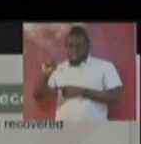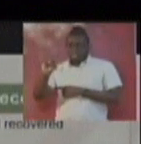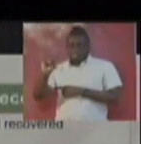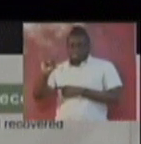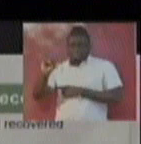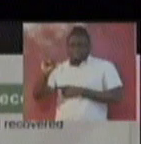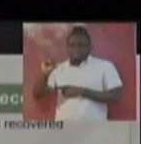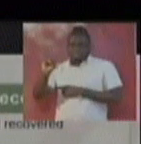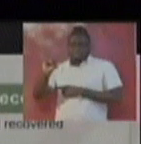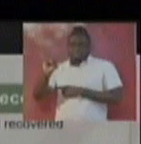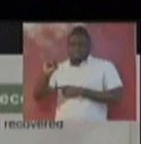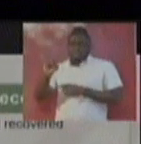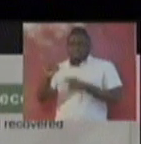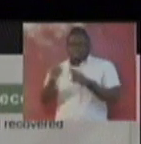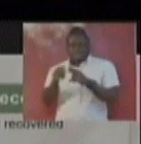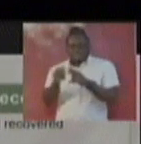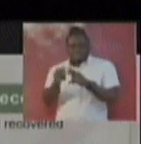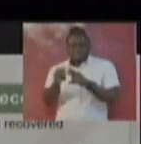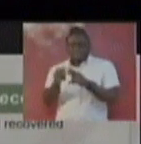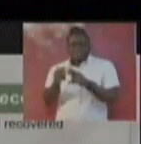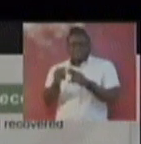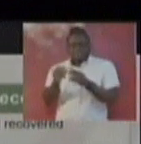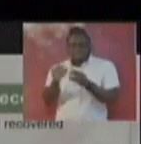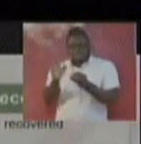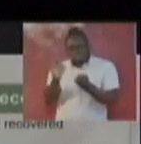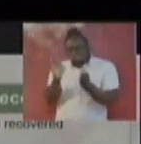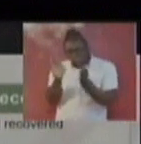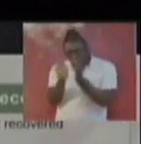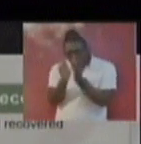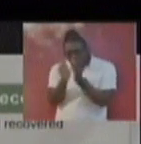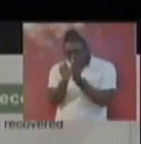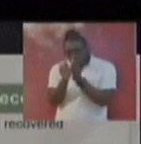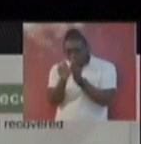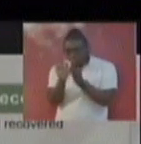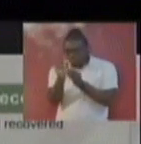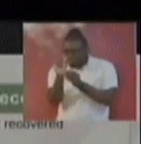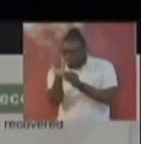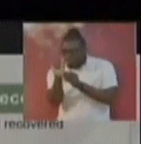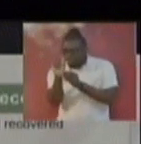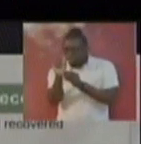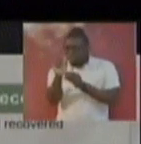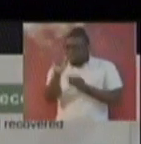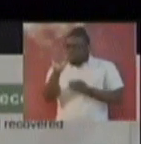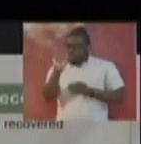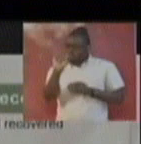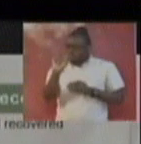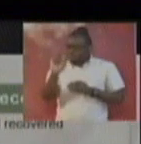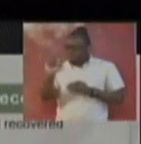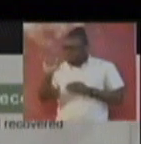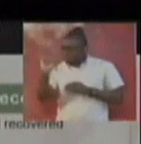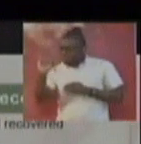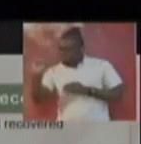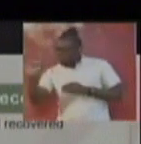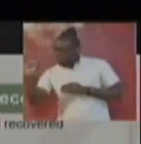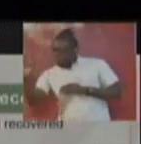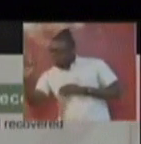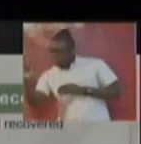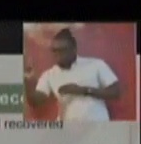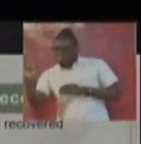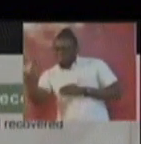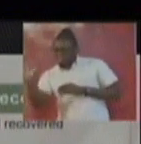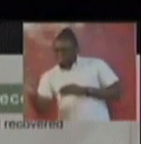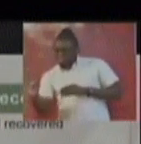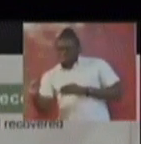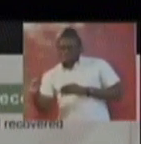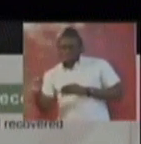0.001% and even less. And in those cases, the majority of those cases, the